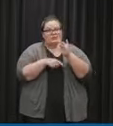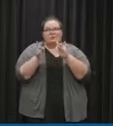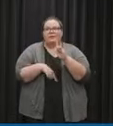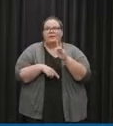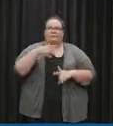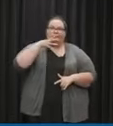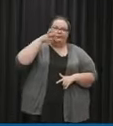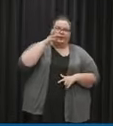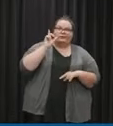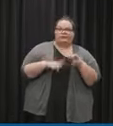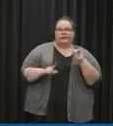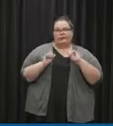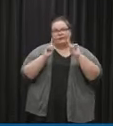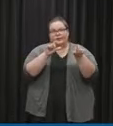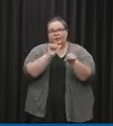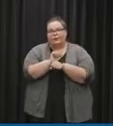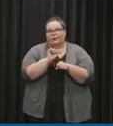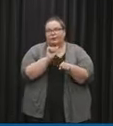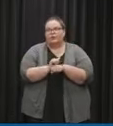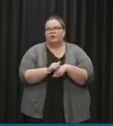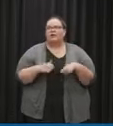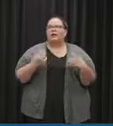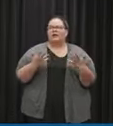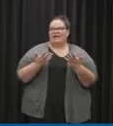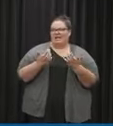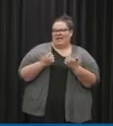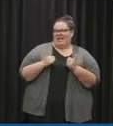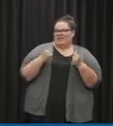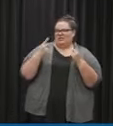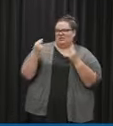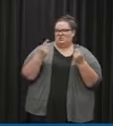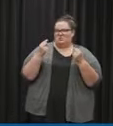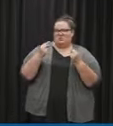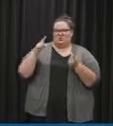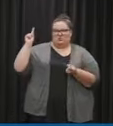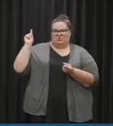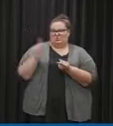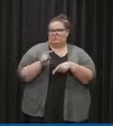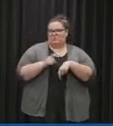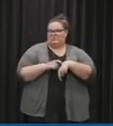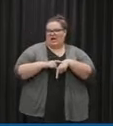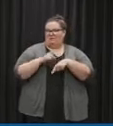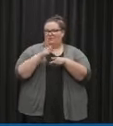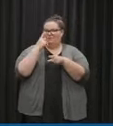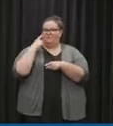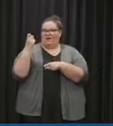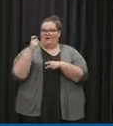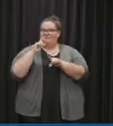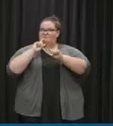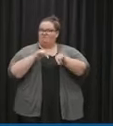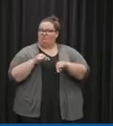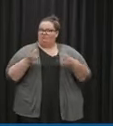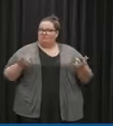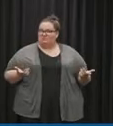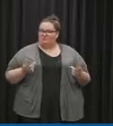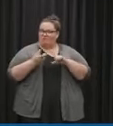for parents. Are there any efforts being made to ensure it takes the least amount of time possible this fall to get